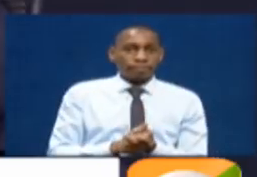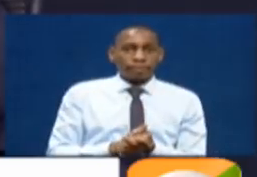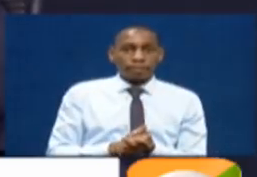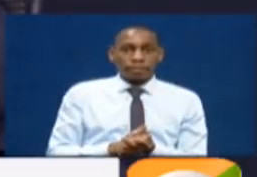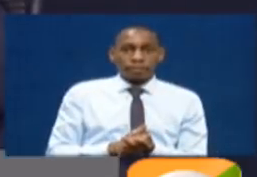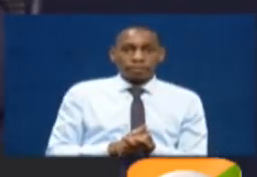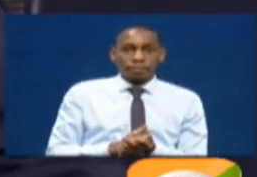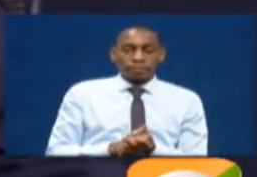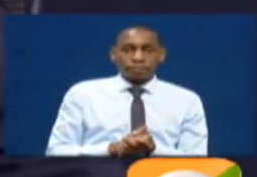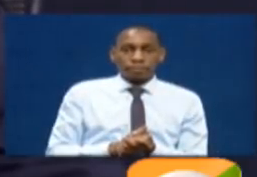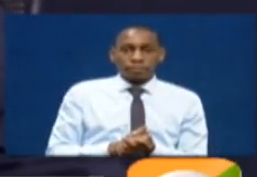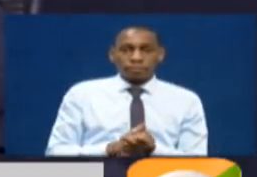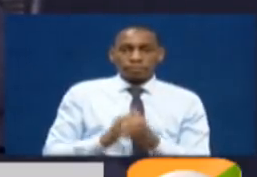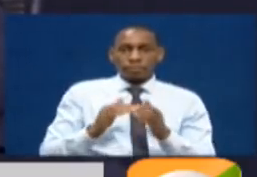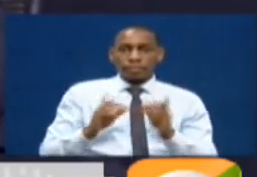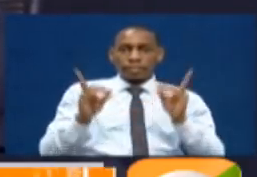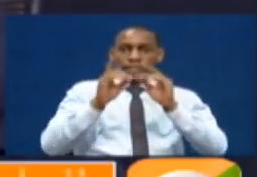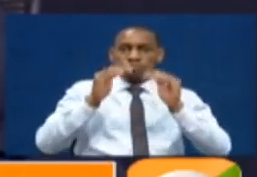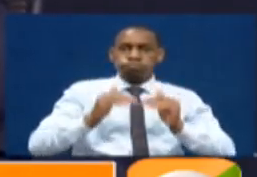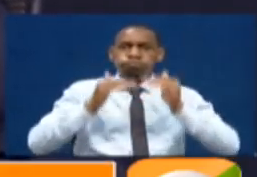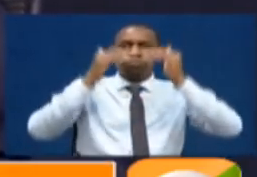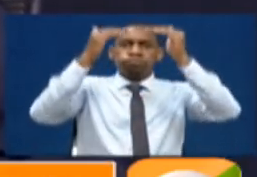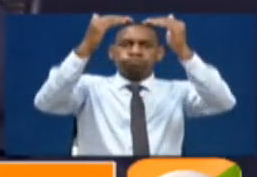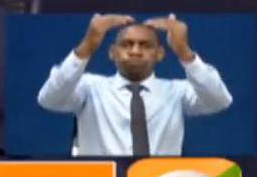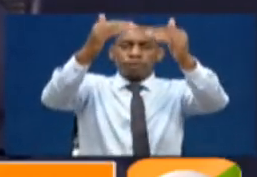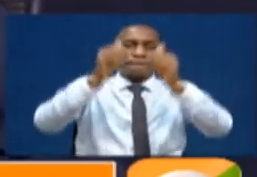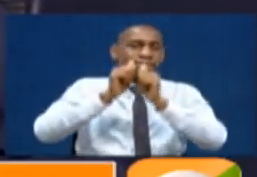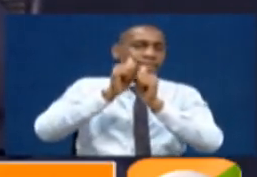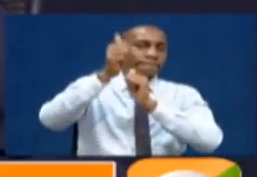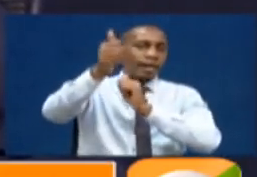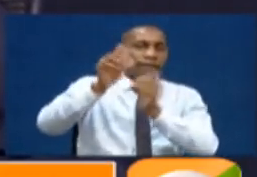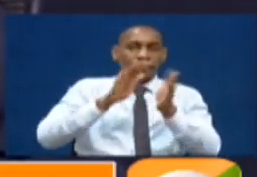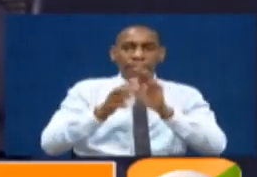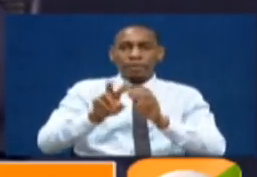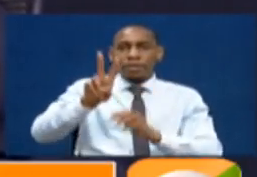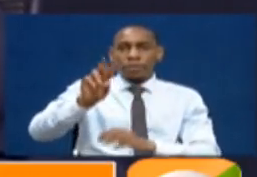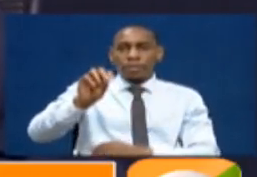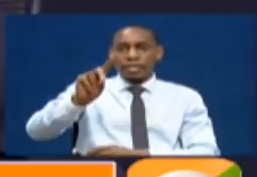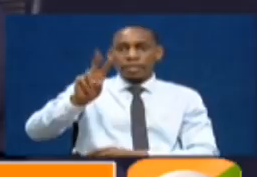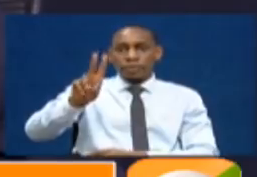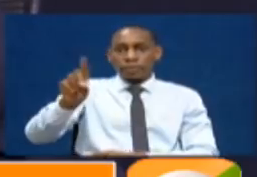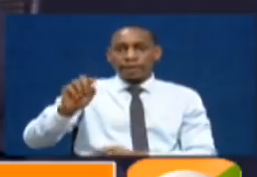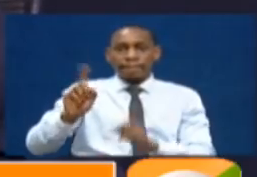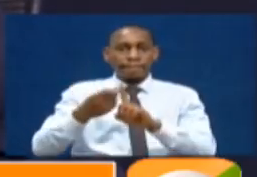dates as far as 2021 for the first hearing